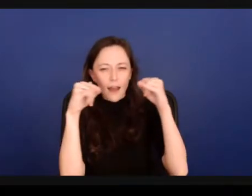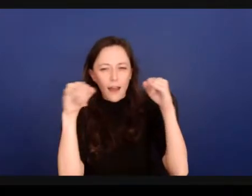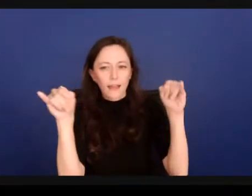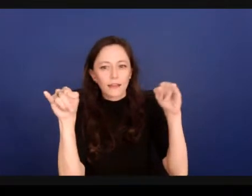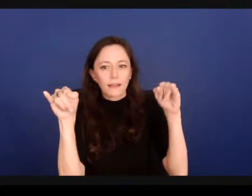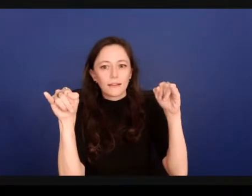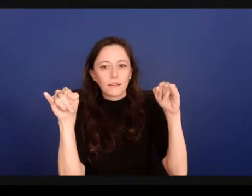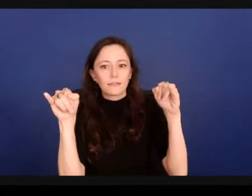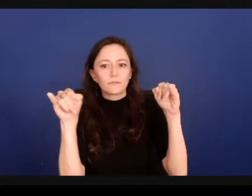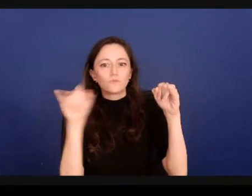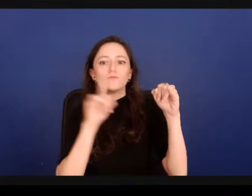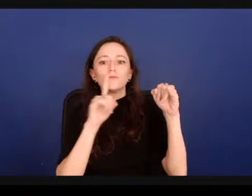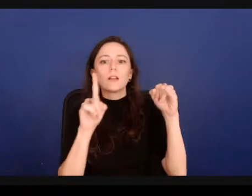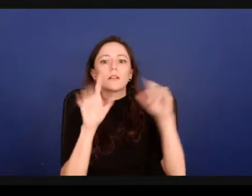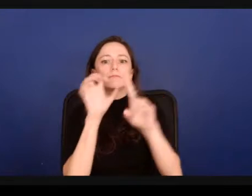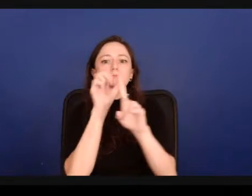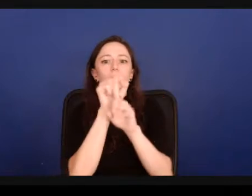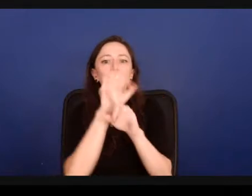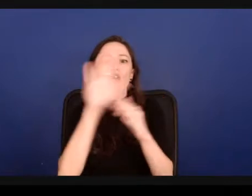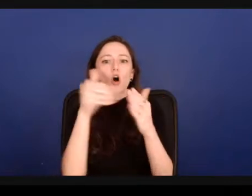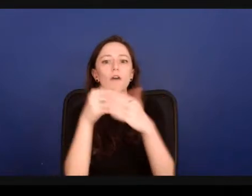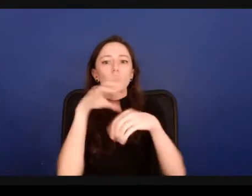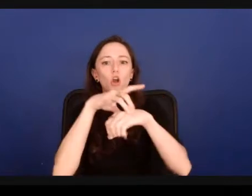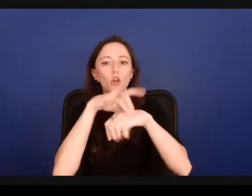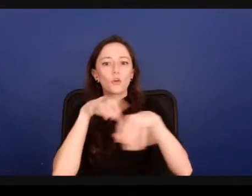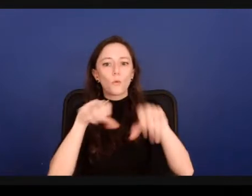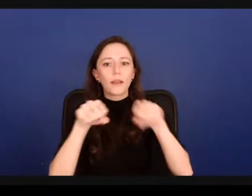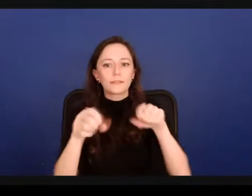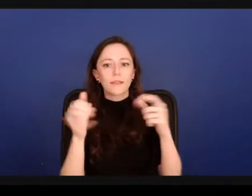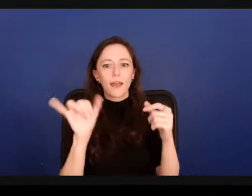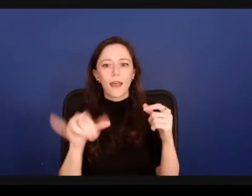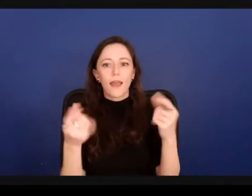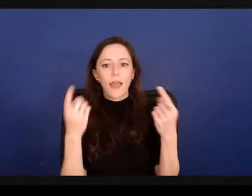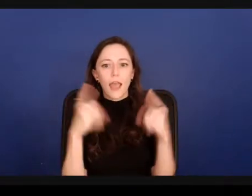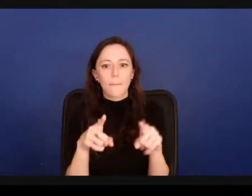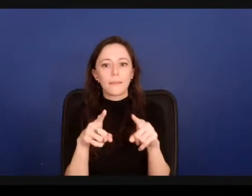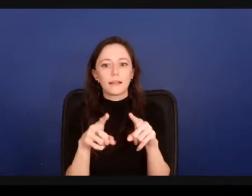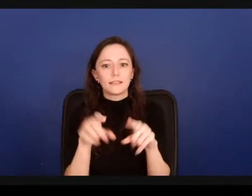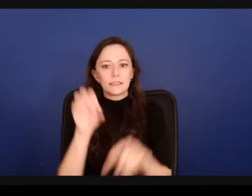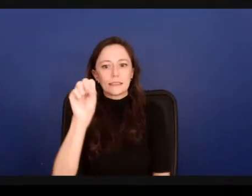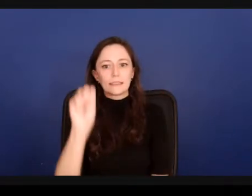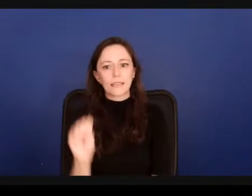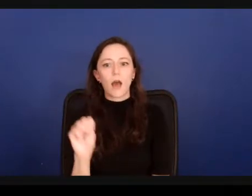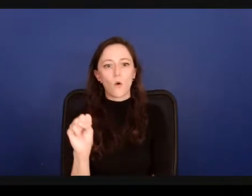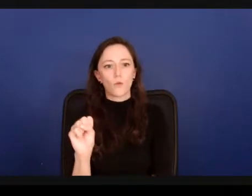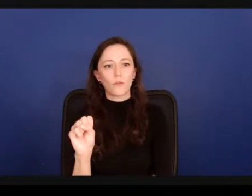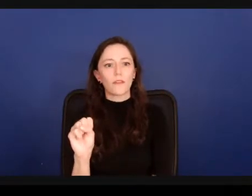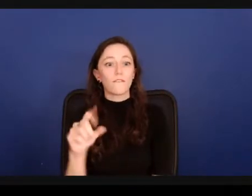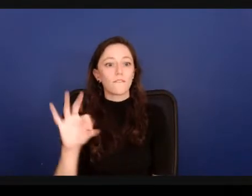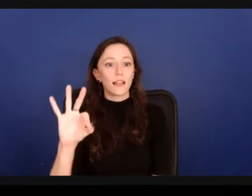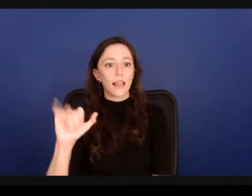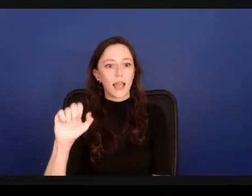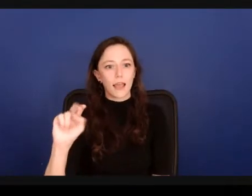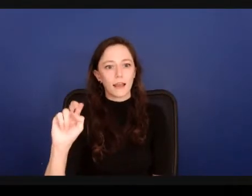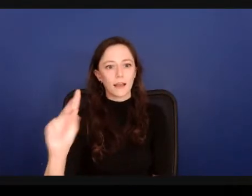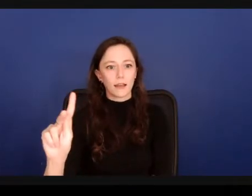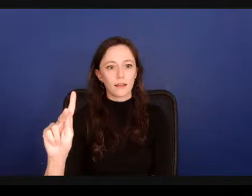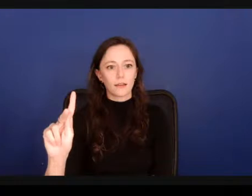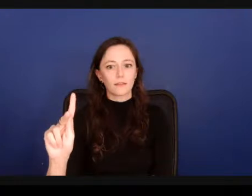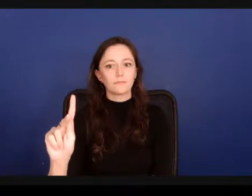plot captures all the earthquakes, including the South Flank earthquakes. But South Flank earthquakes generally are right above that